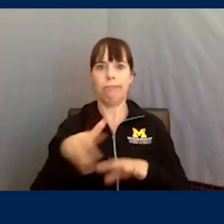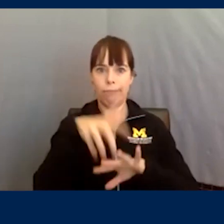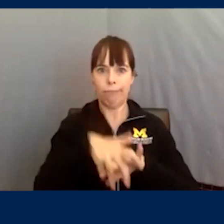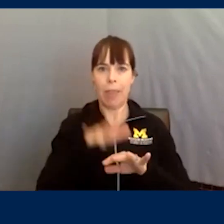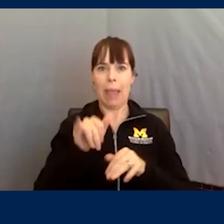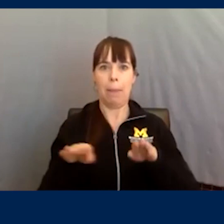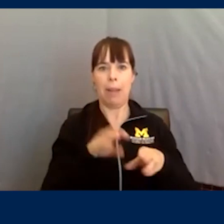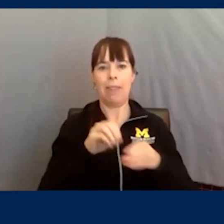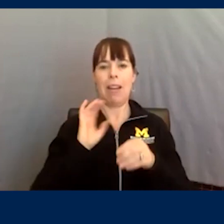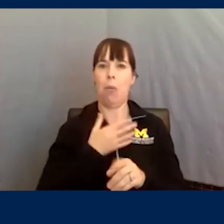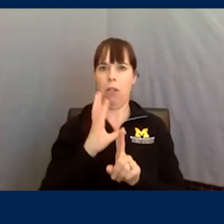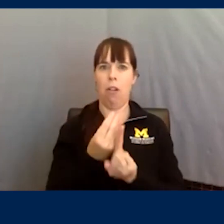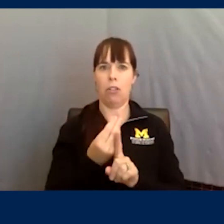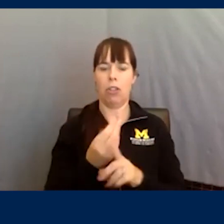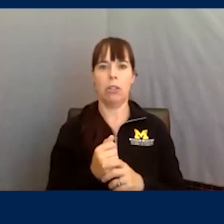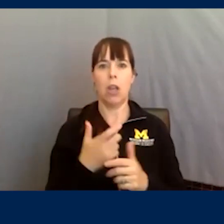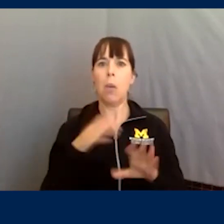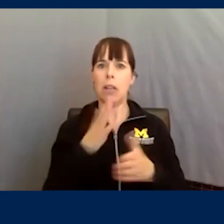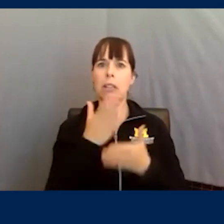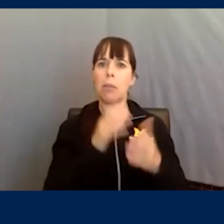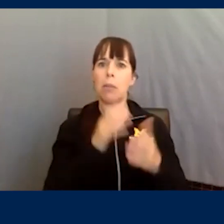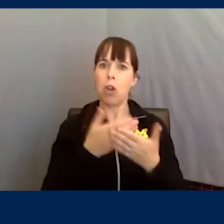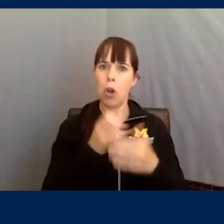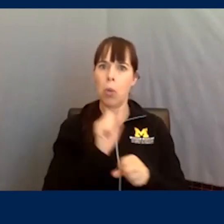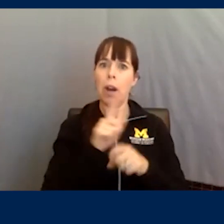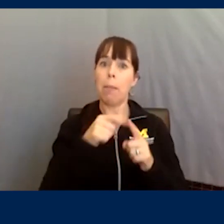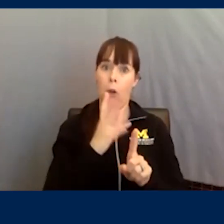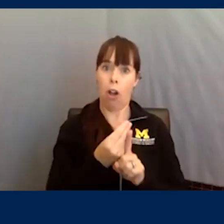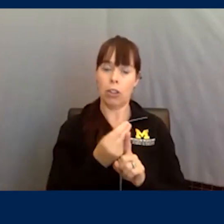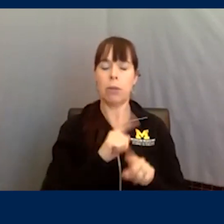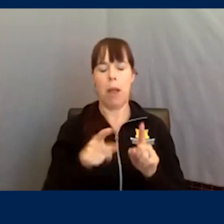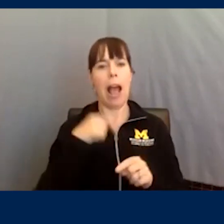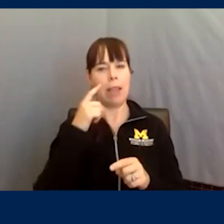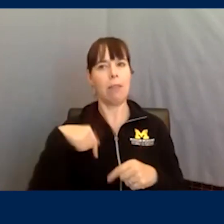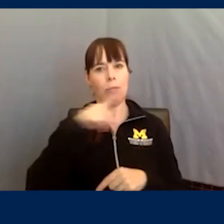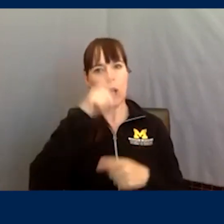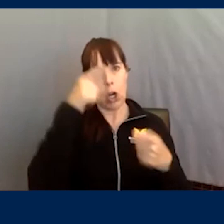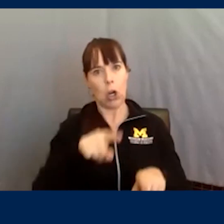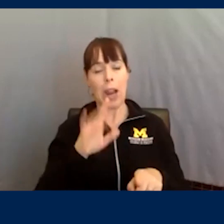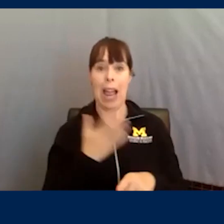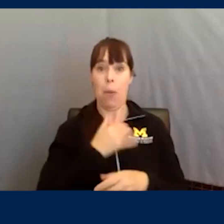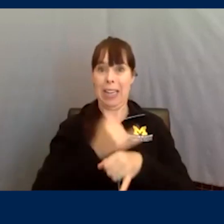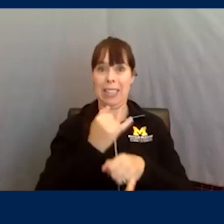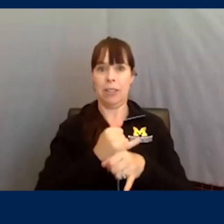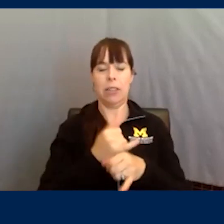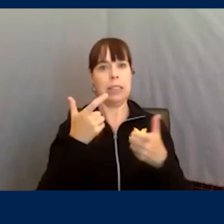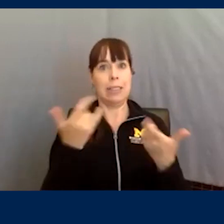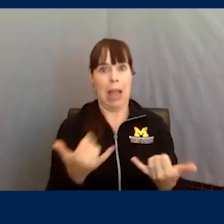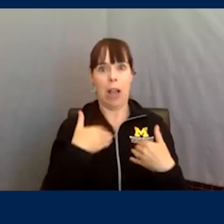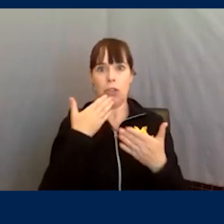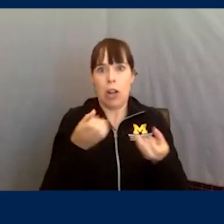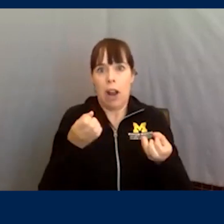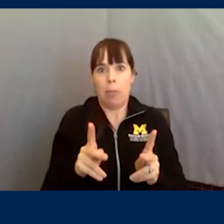our culture. We've done some good work around culture, but I think we'd all agree that our institution has a great opportunity to